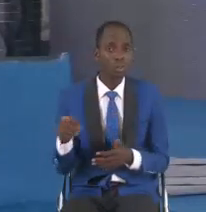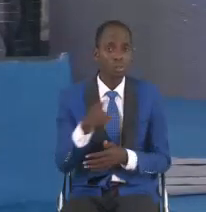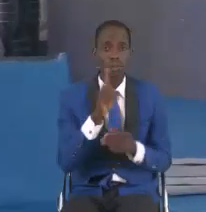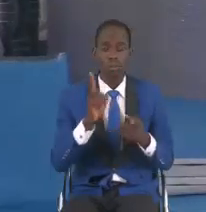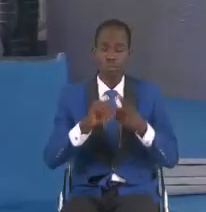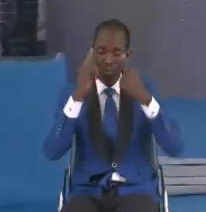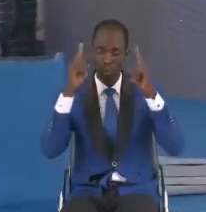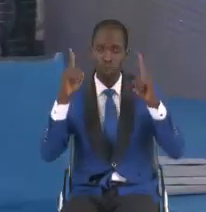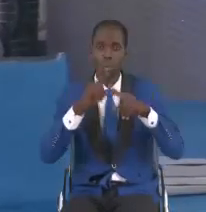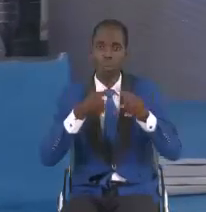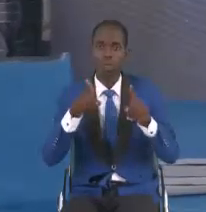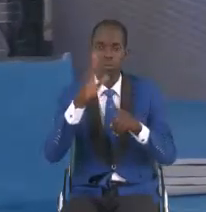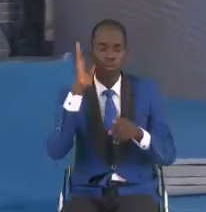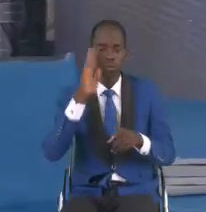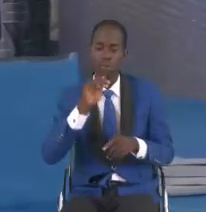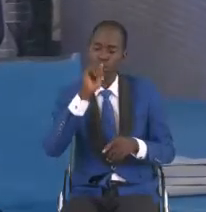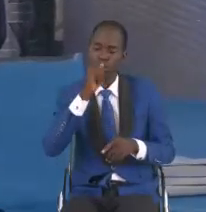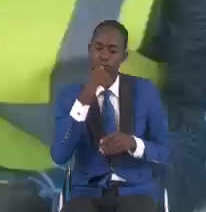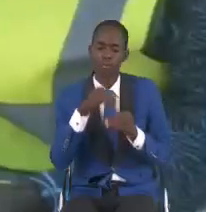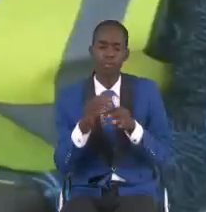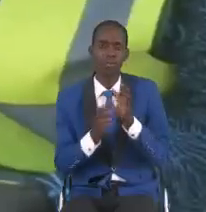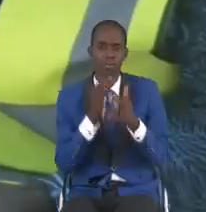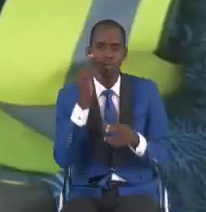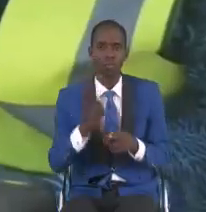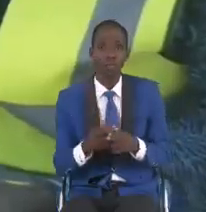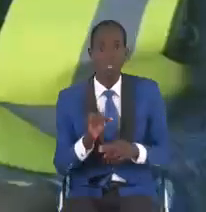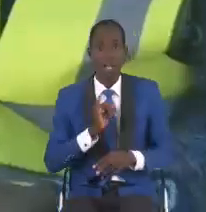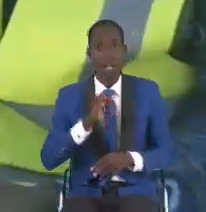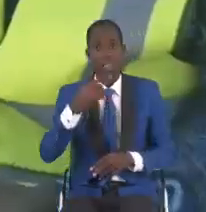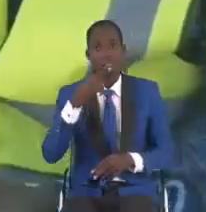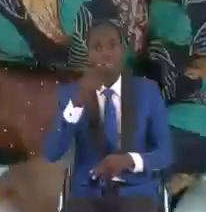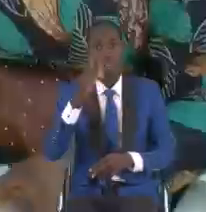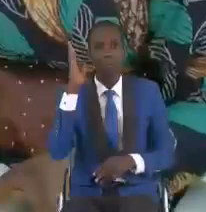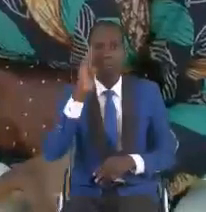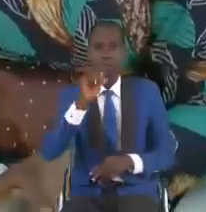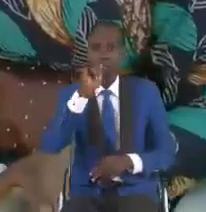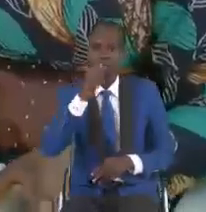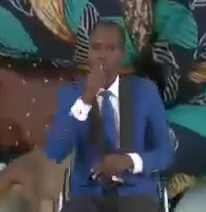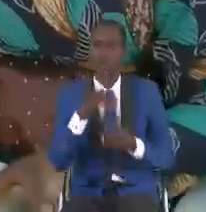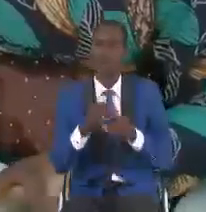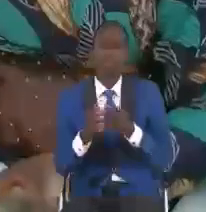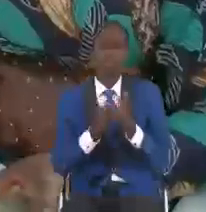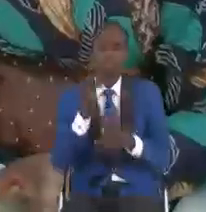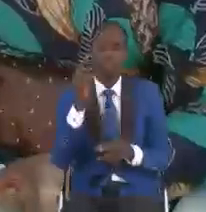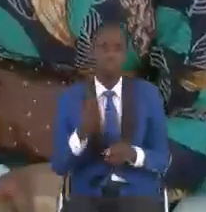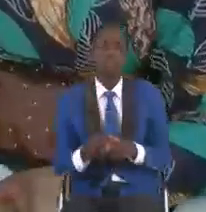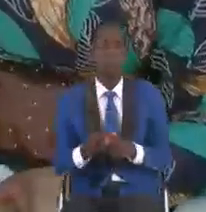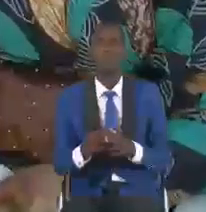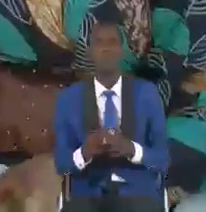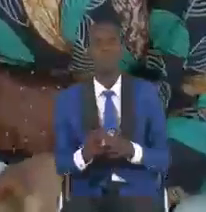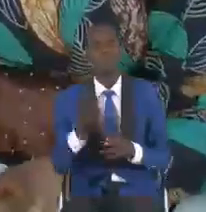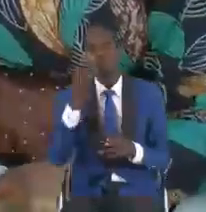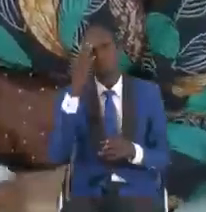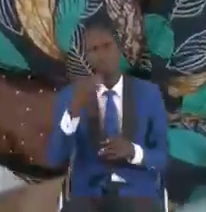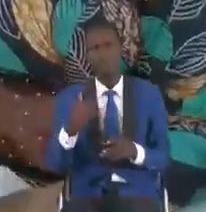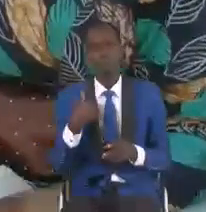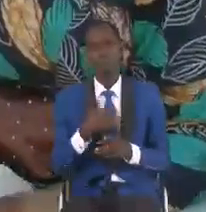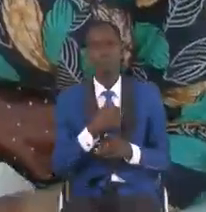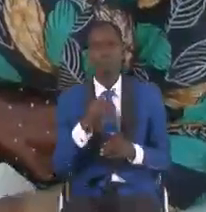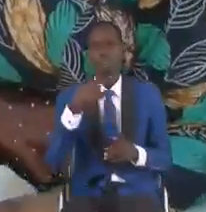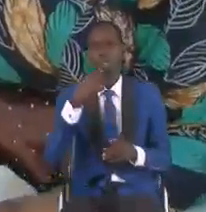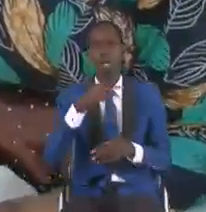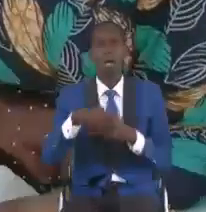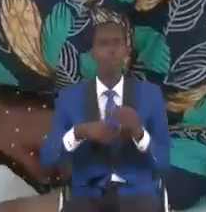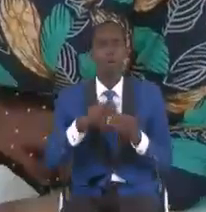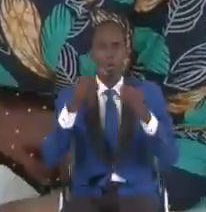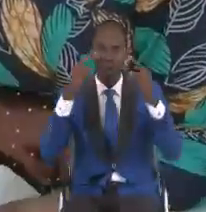you endure. You will endure. I said you will endure. Well, you know, we talk about Moses and we say that, you